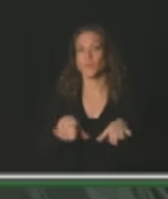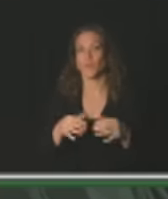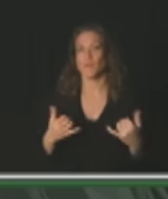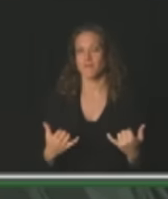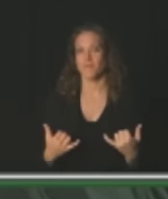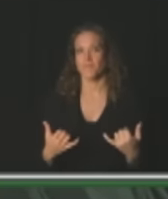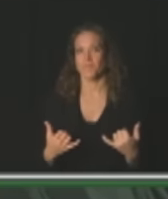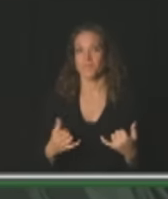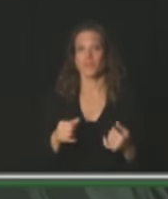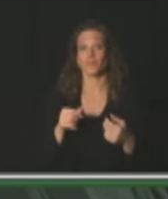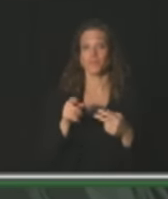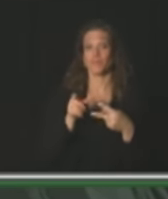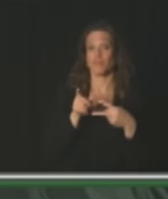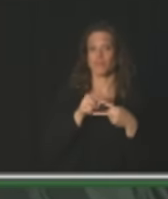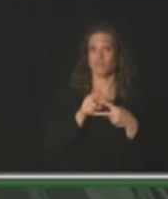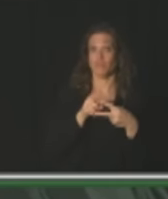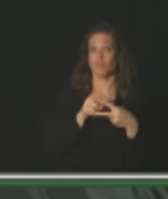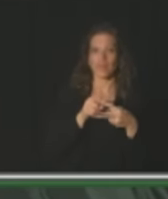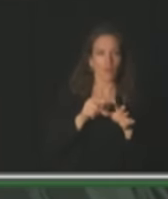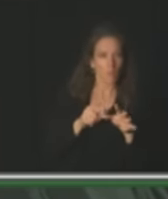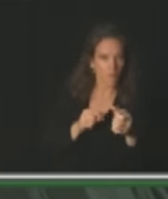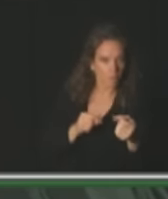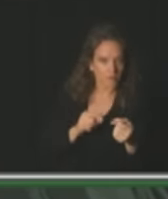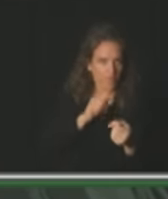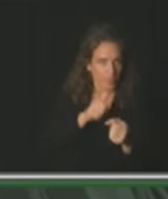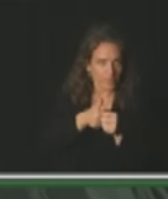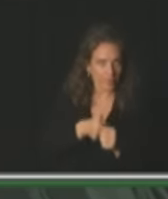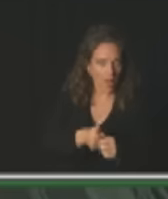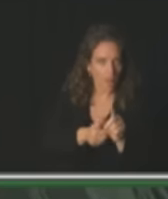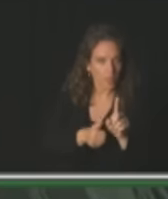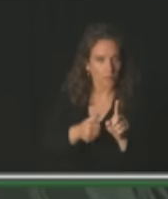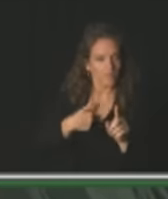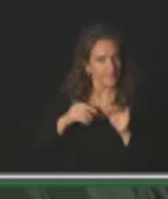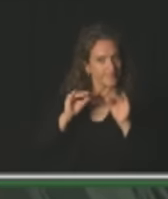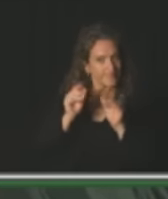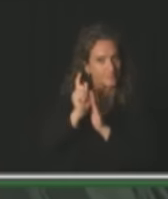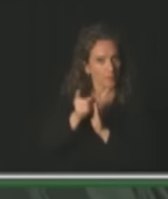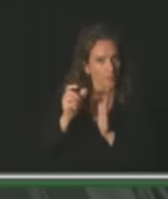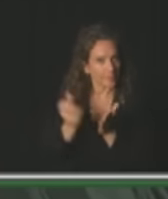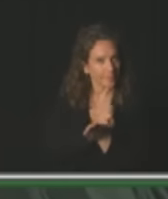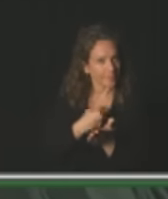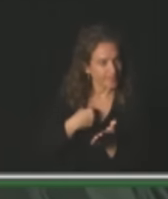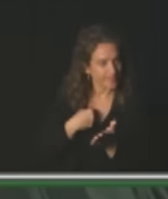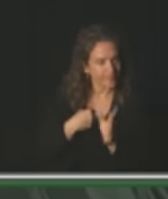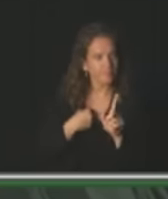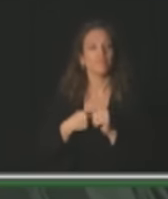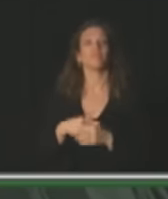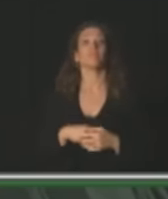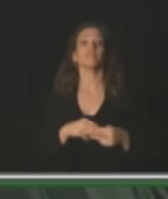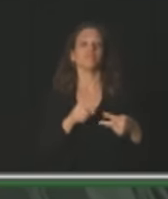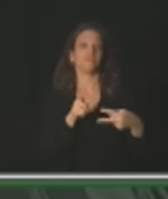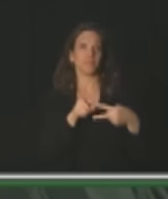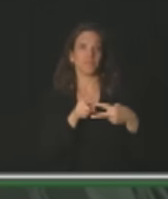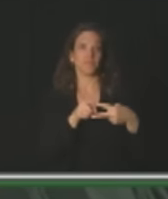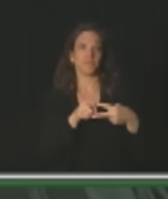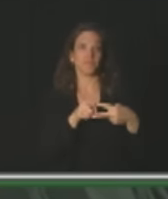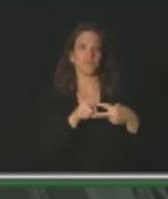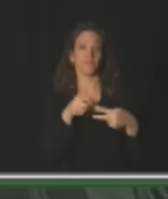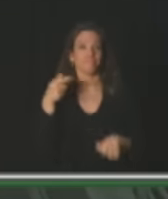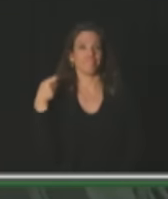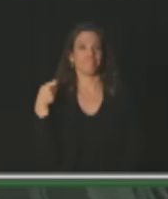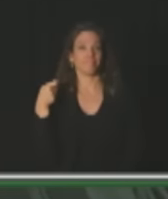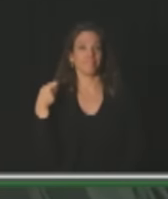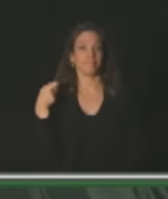The first one is, and don't do it yet, okay? I get my teaching moment. The first one is moving